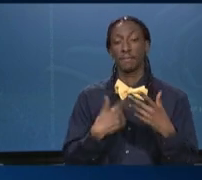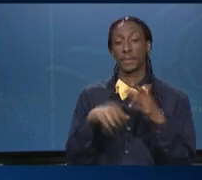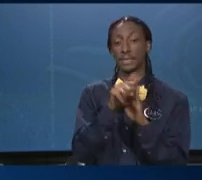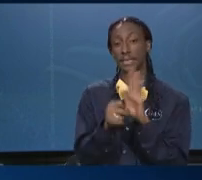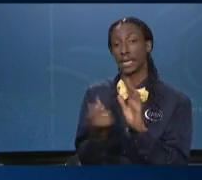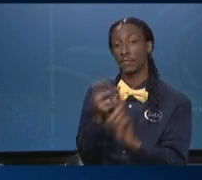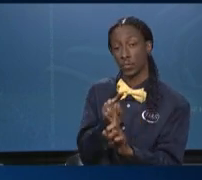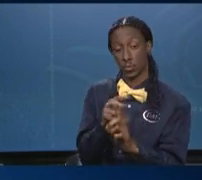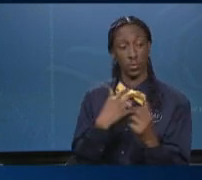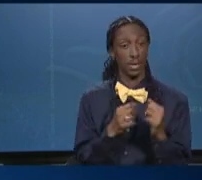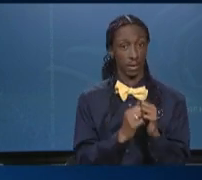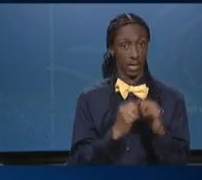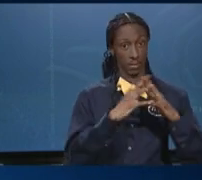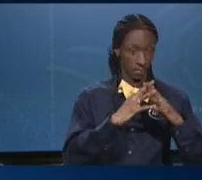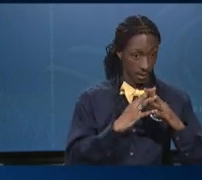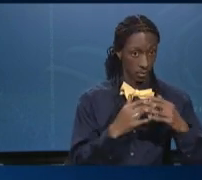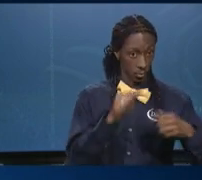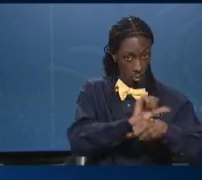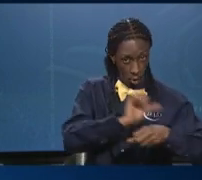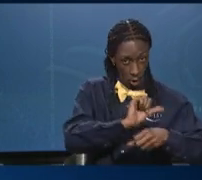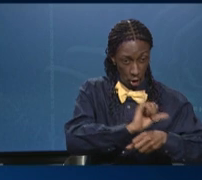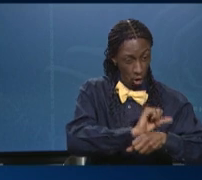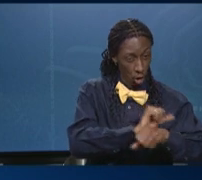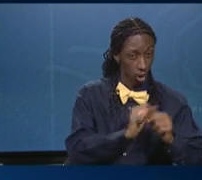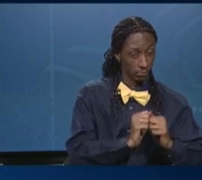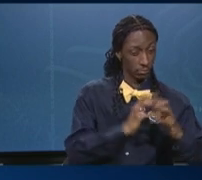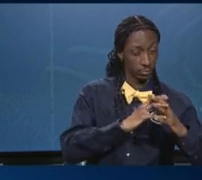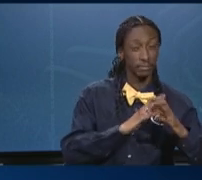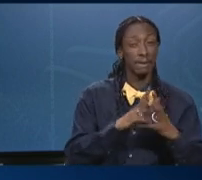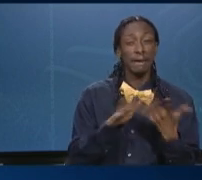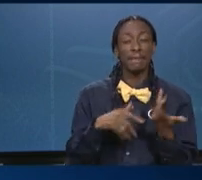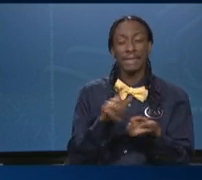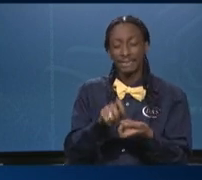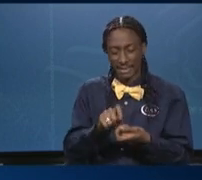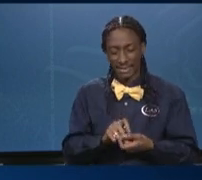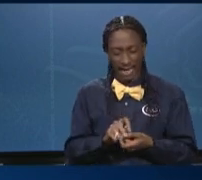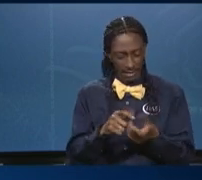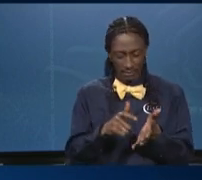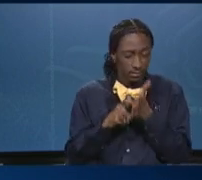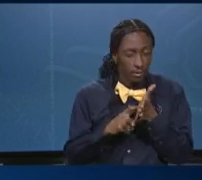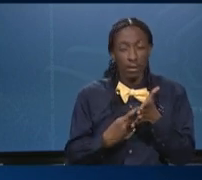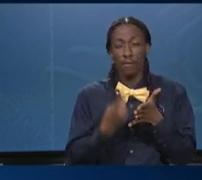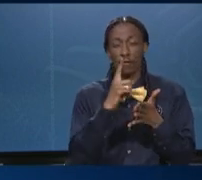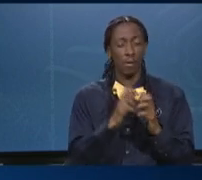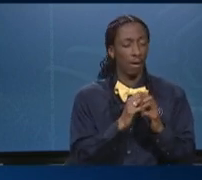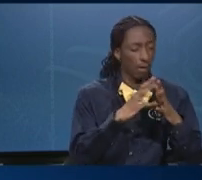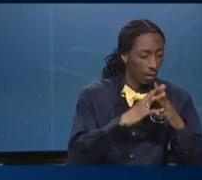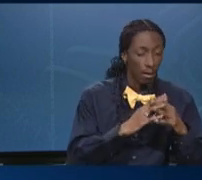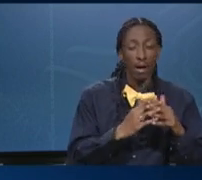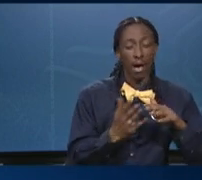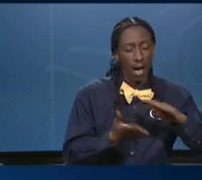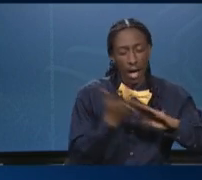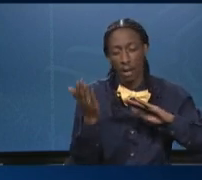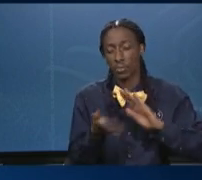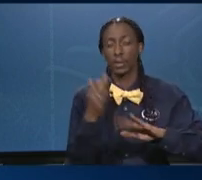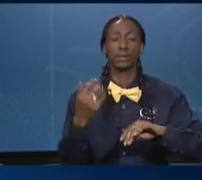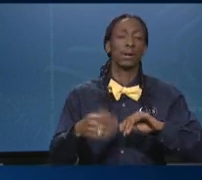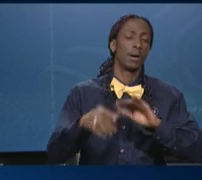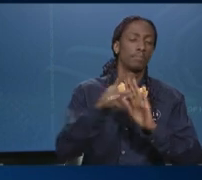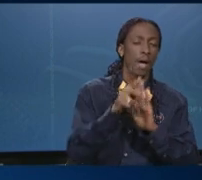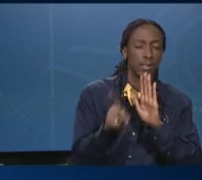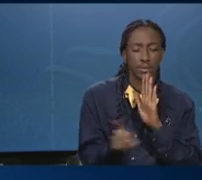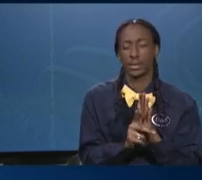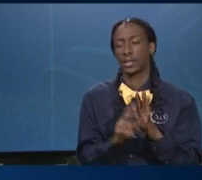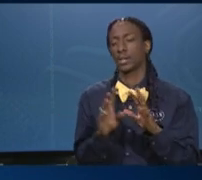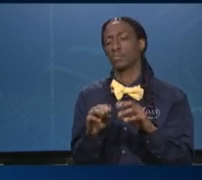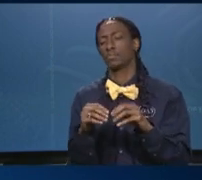standpoint, implementing, working on the ground, the details of implementation, operationally, policy-wise, providers, delivery